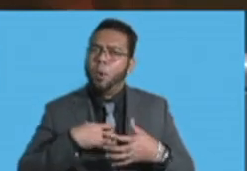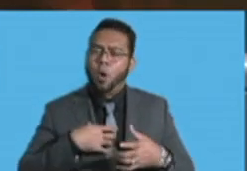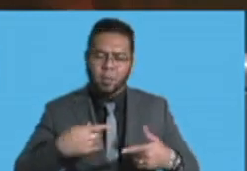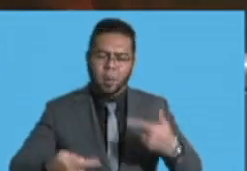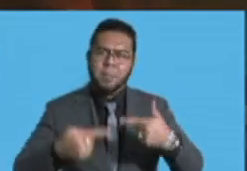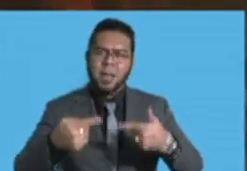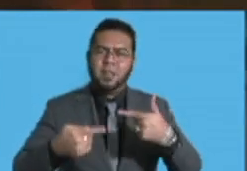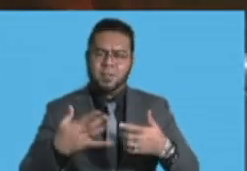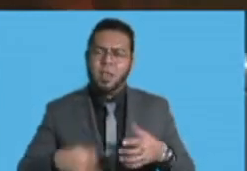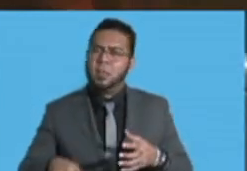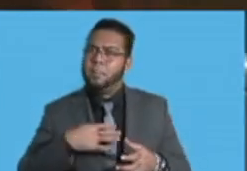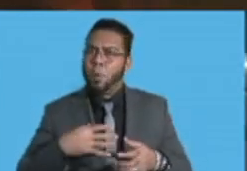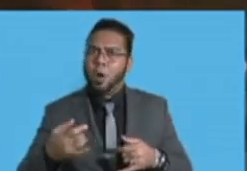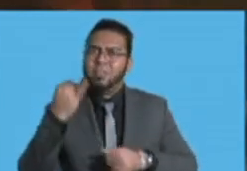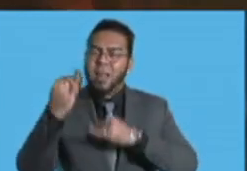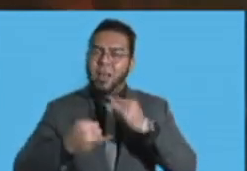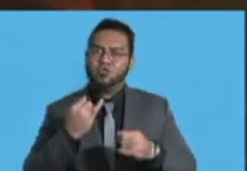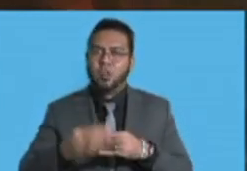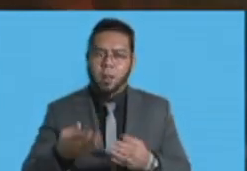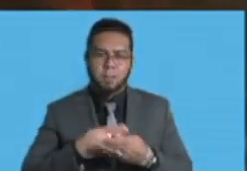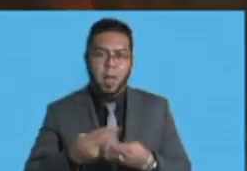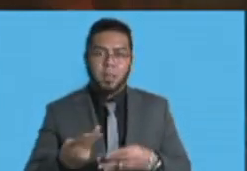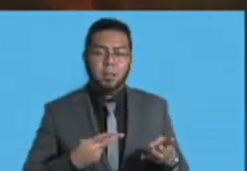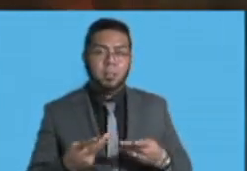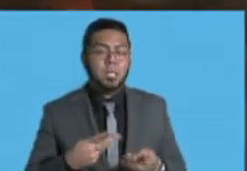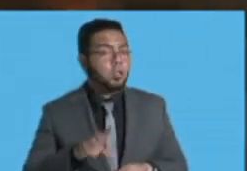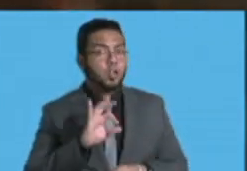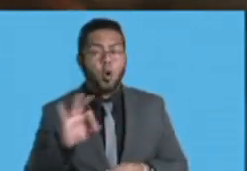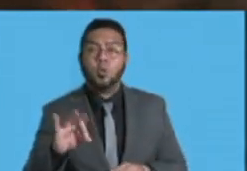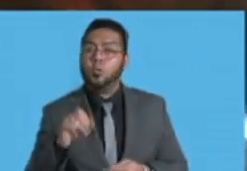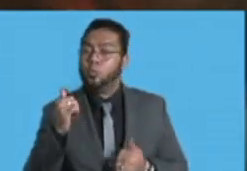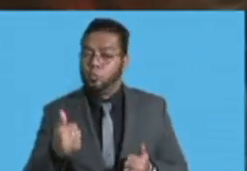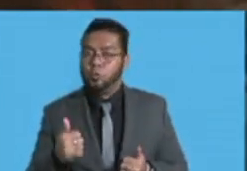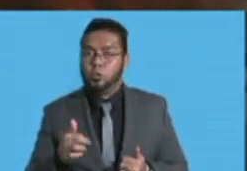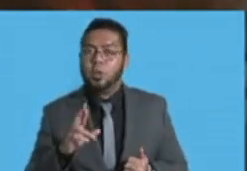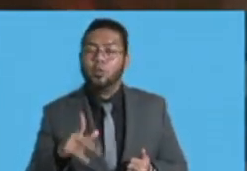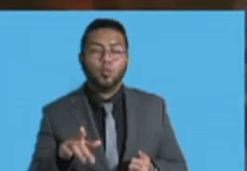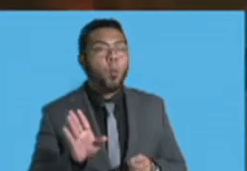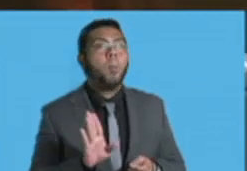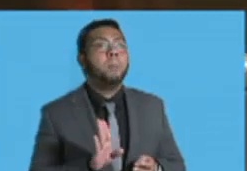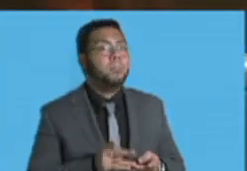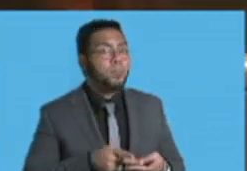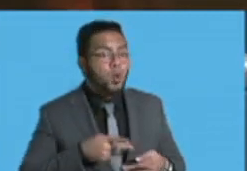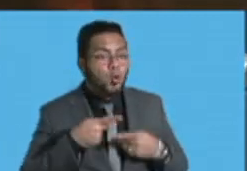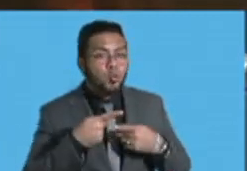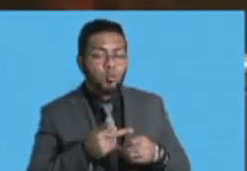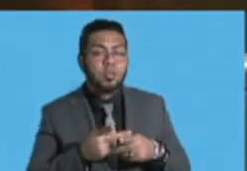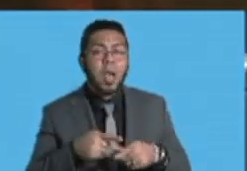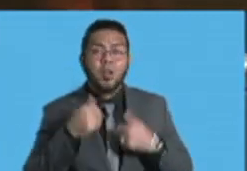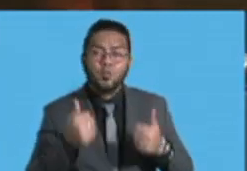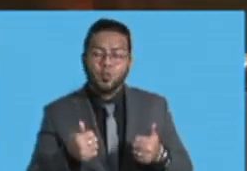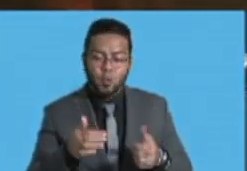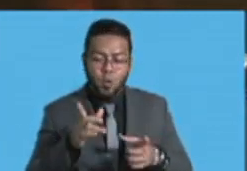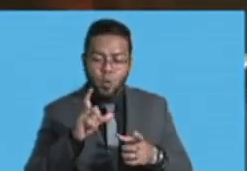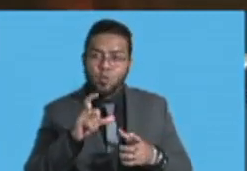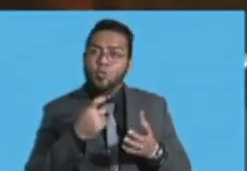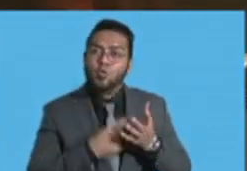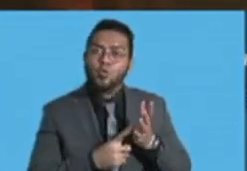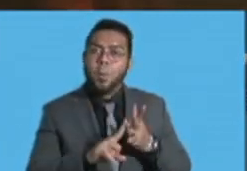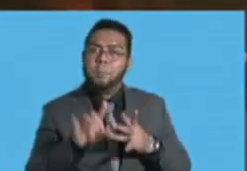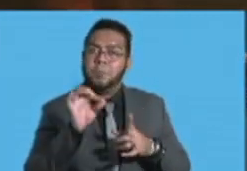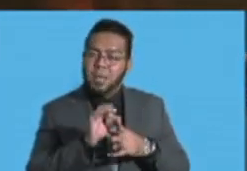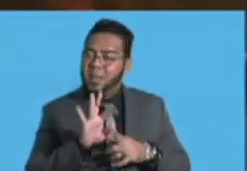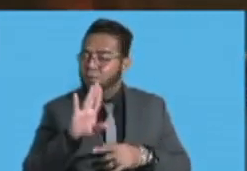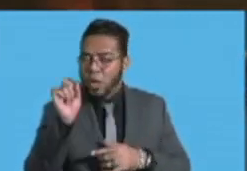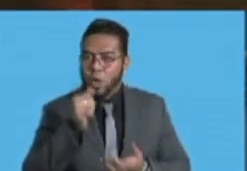competitive international market. It is no good producing a good crop if you cannot sell it for a decent